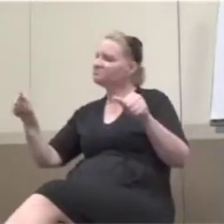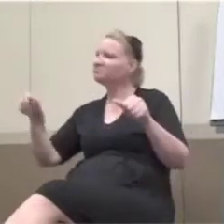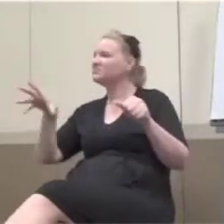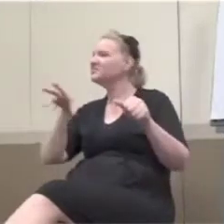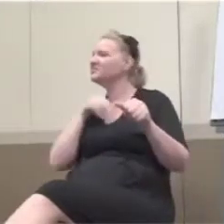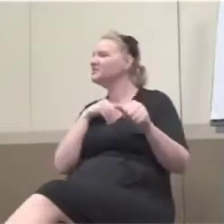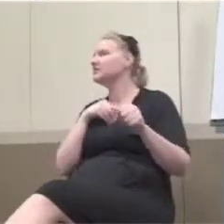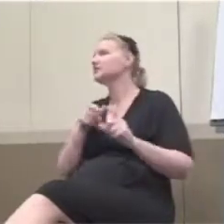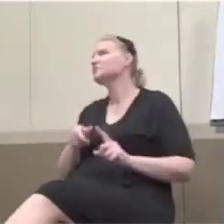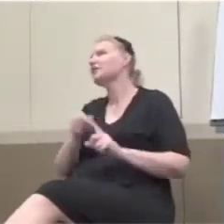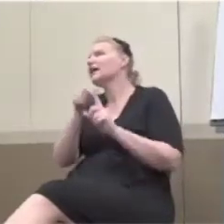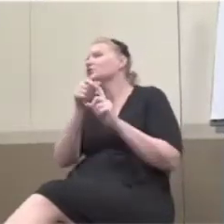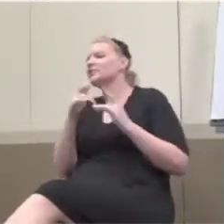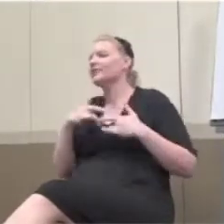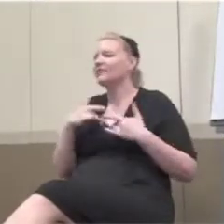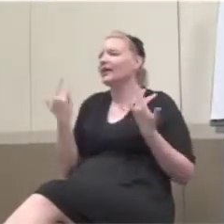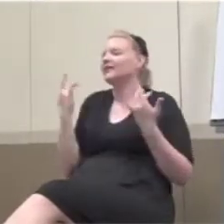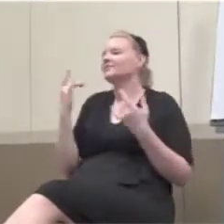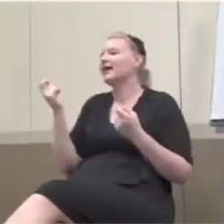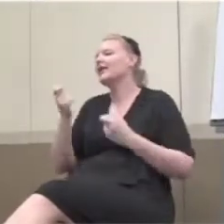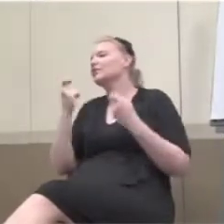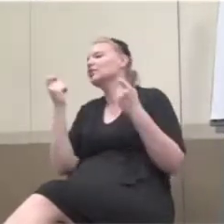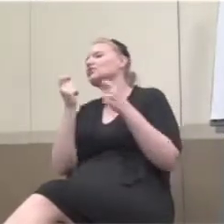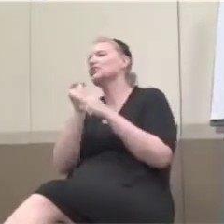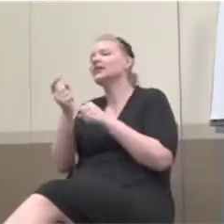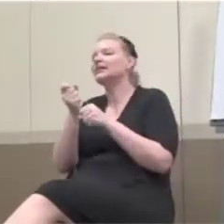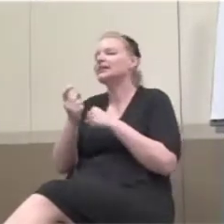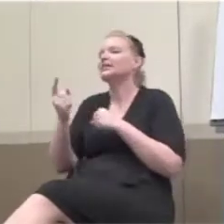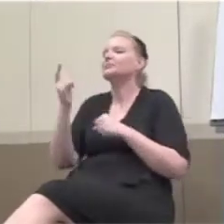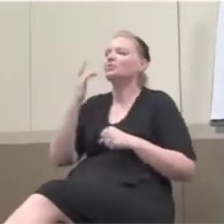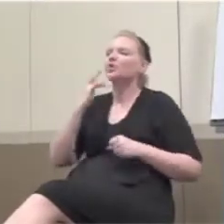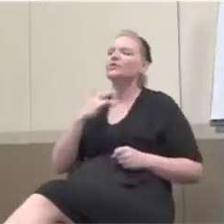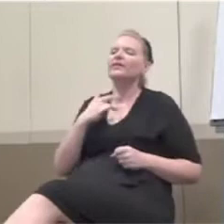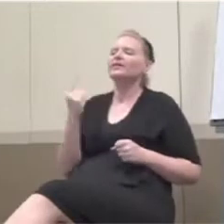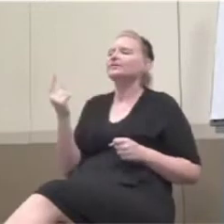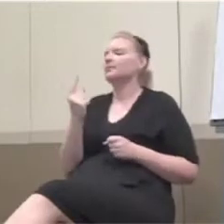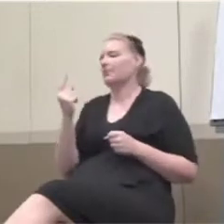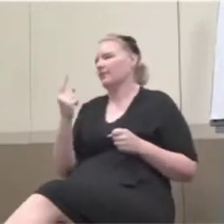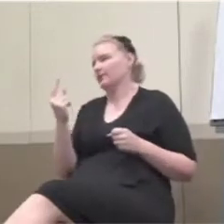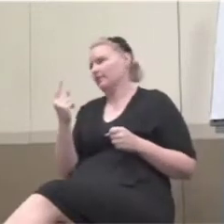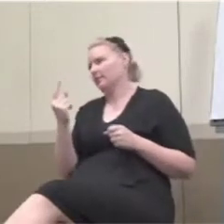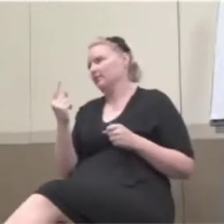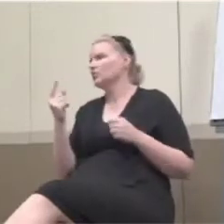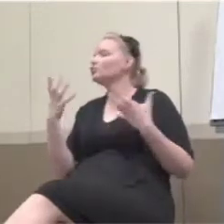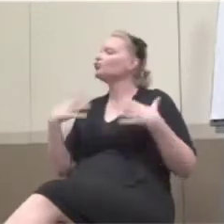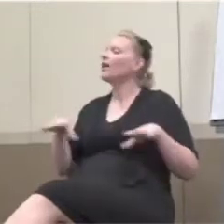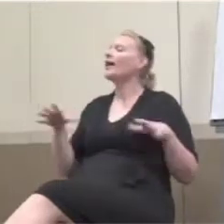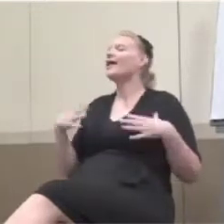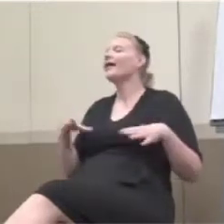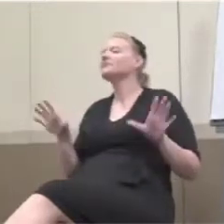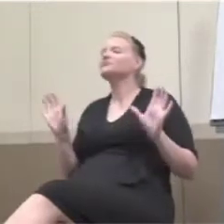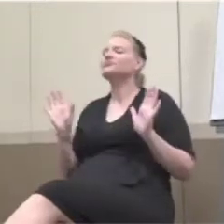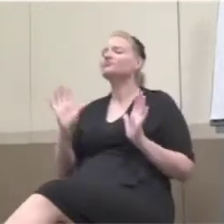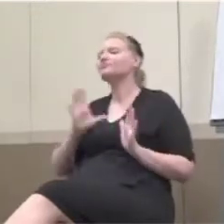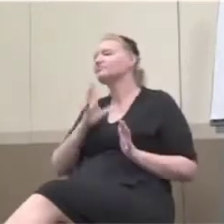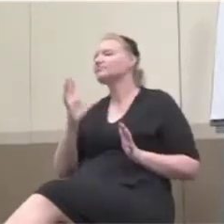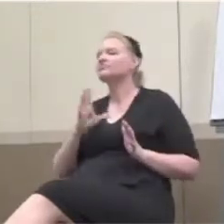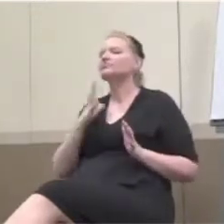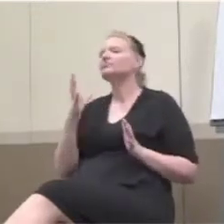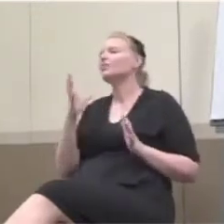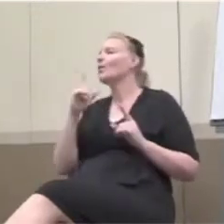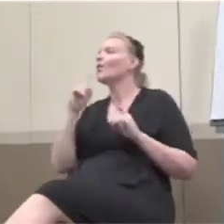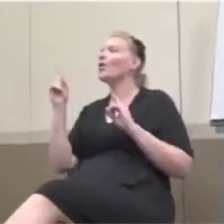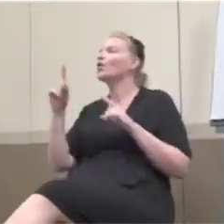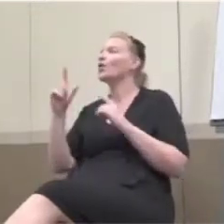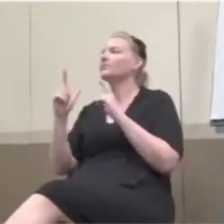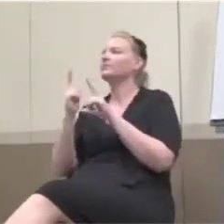it's a special event. Maybe it's your anniversary or someone's birthday or something. So you get all dressed up and maybe you even